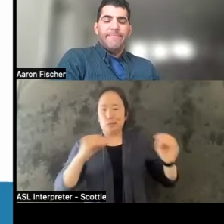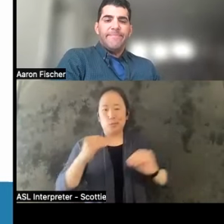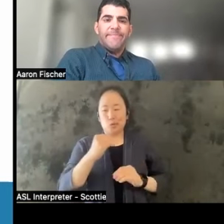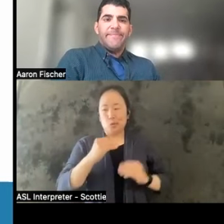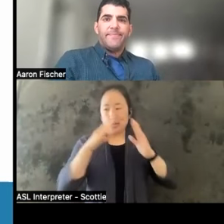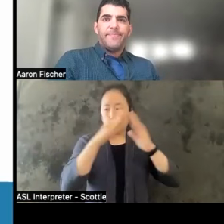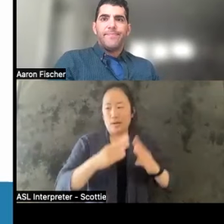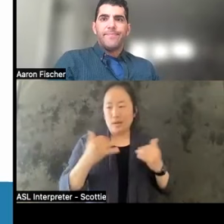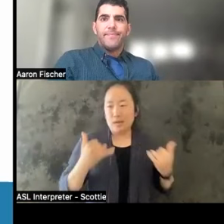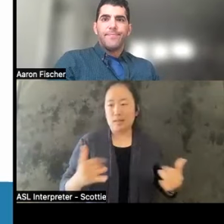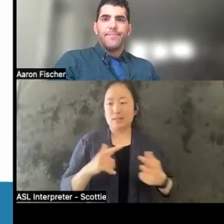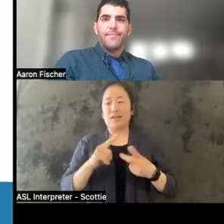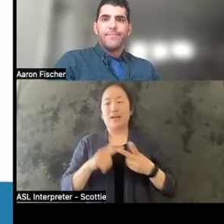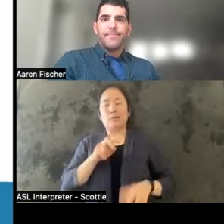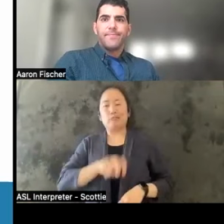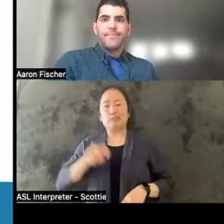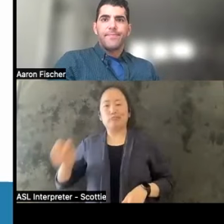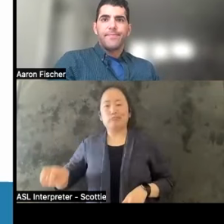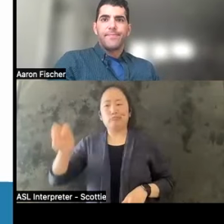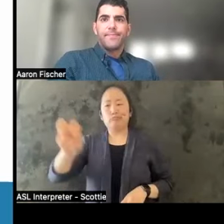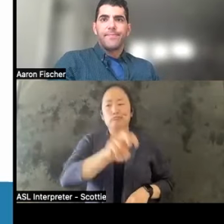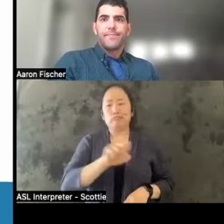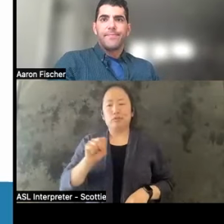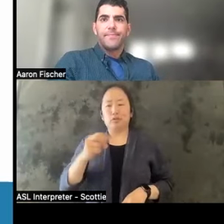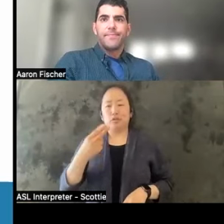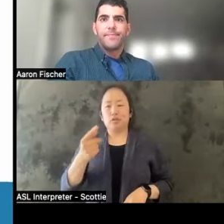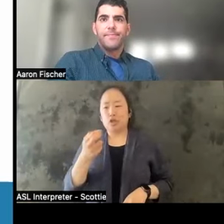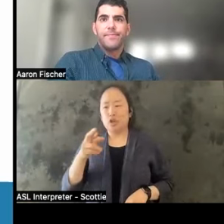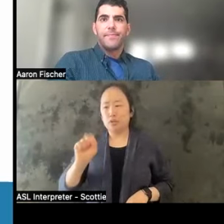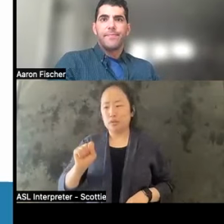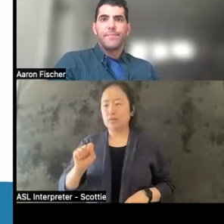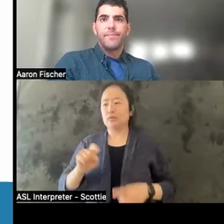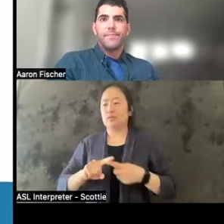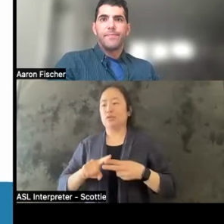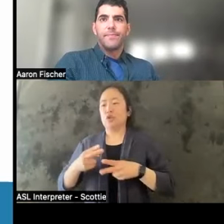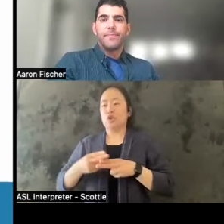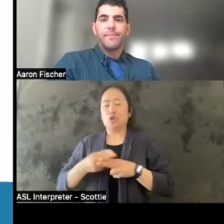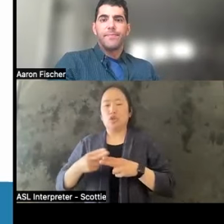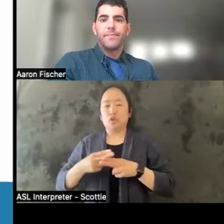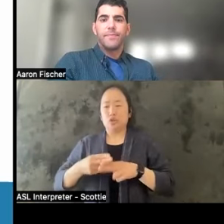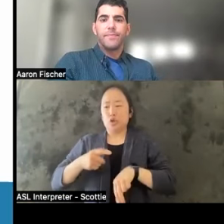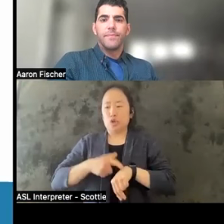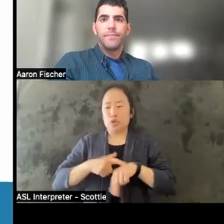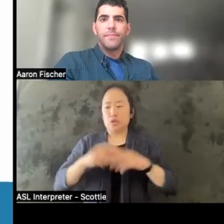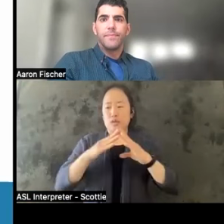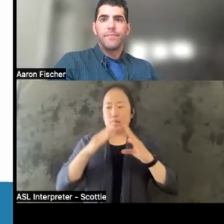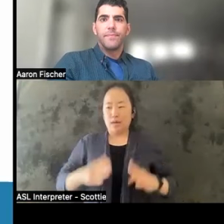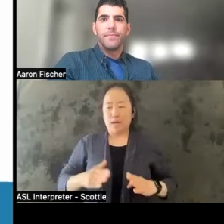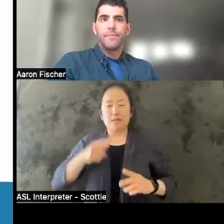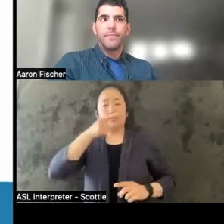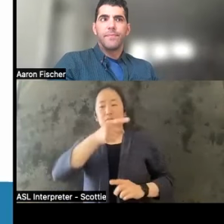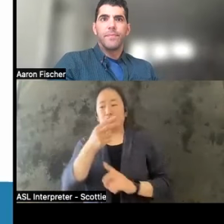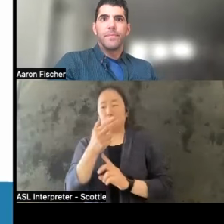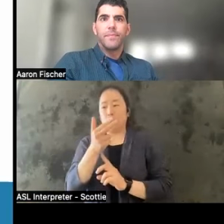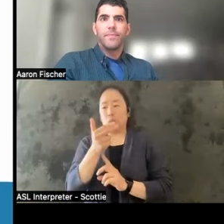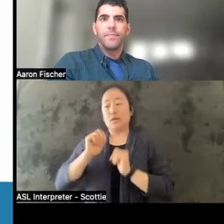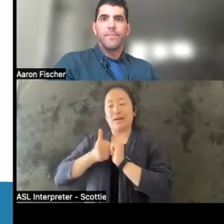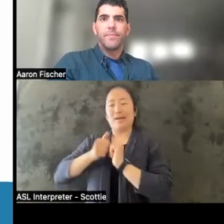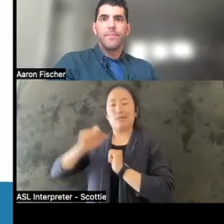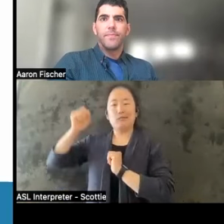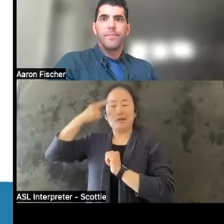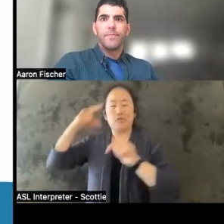and short-term housing in a local hotel using government housing vouchers. At the shelter, he was told